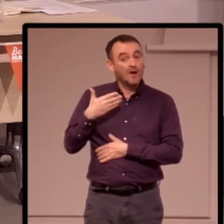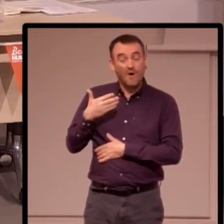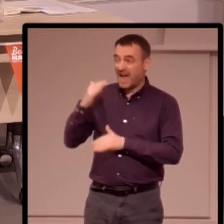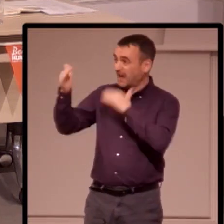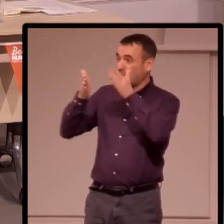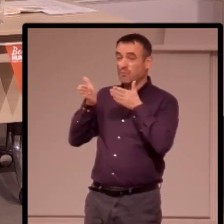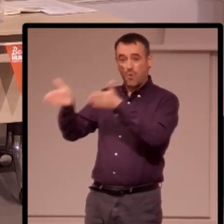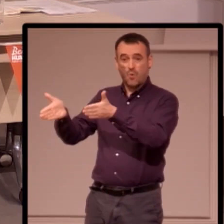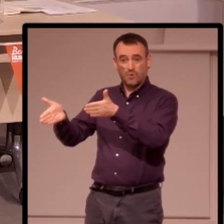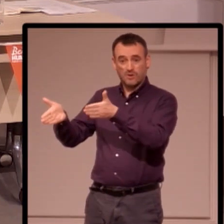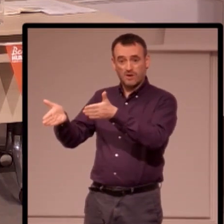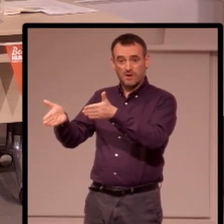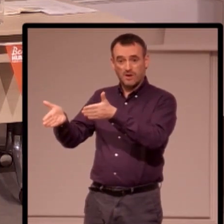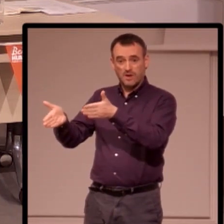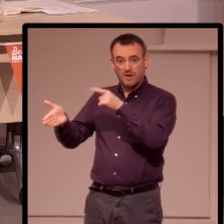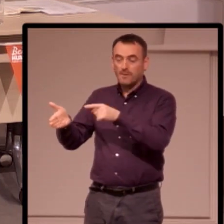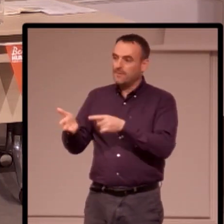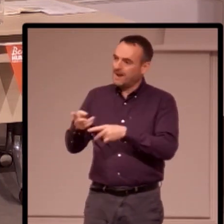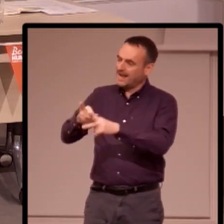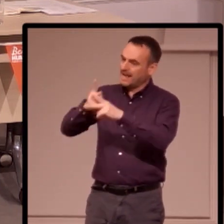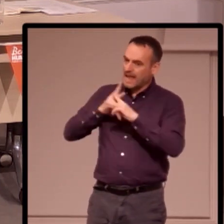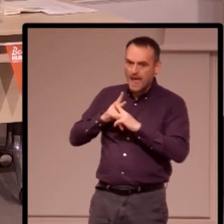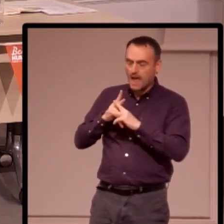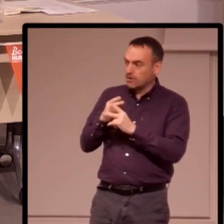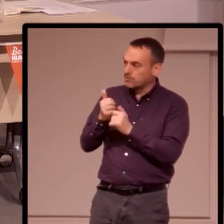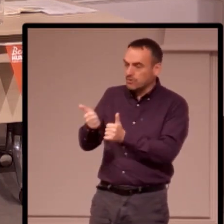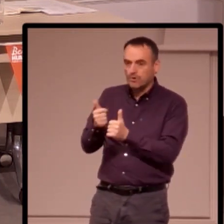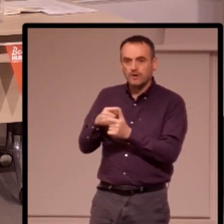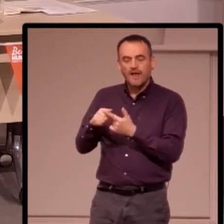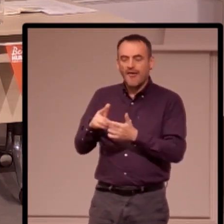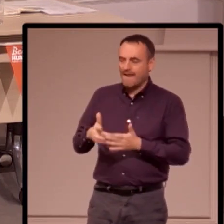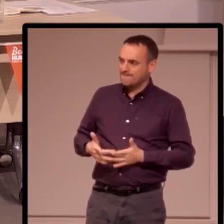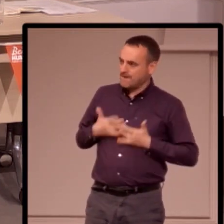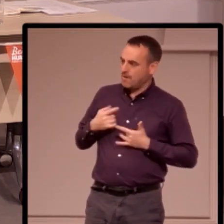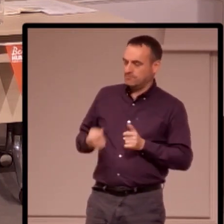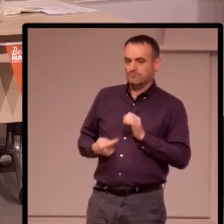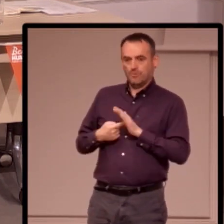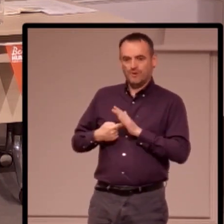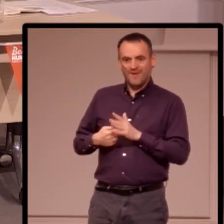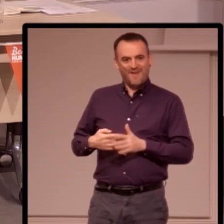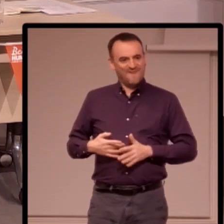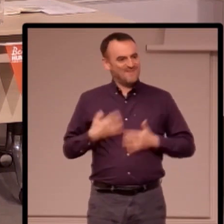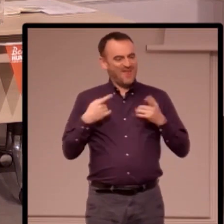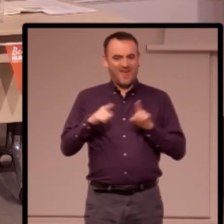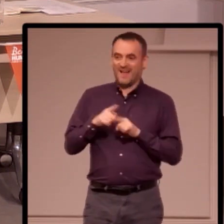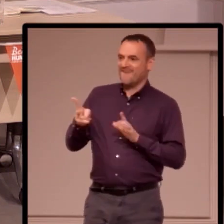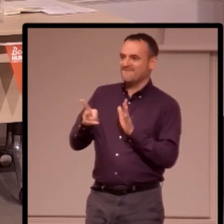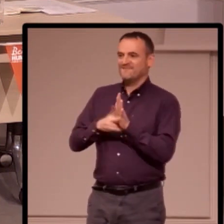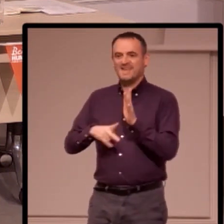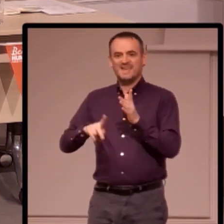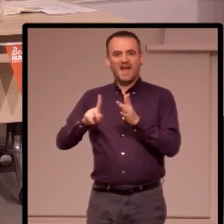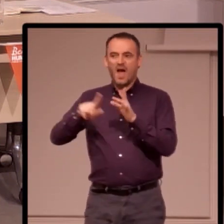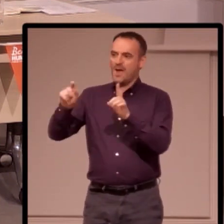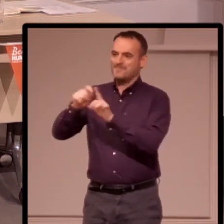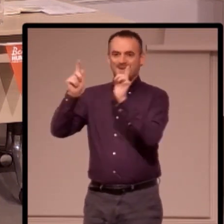ward, but actually because my care was so good and I felt so prioritised, I actually felt like a VIP, which was quite a nice